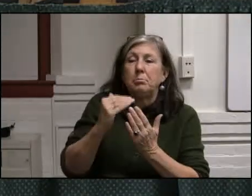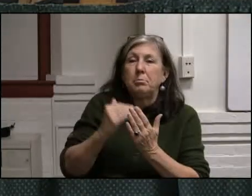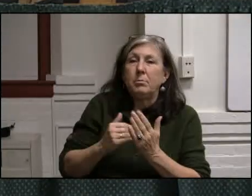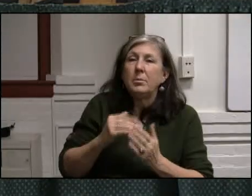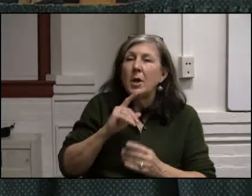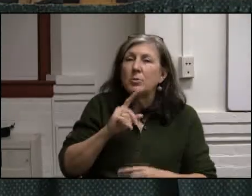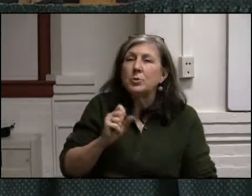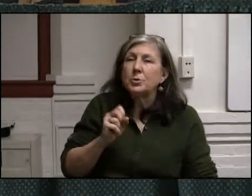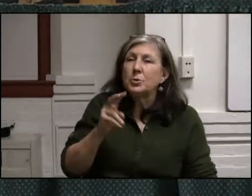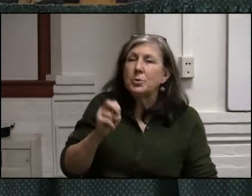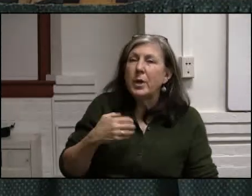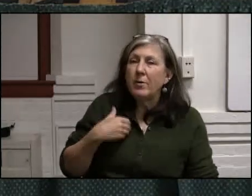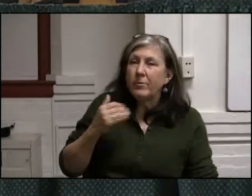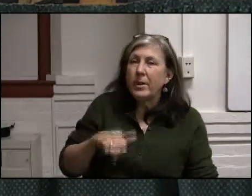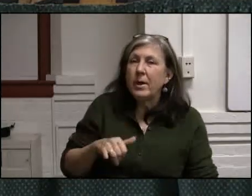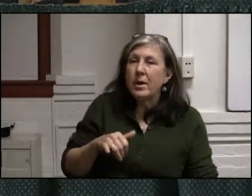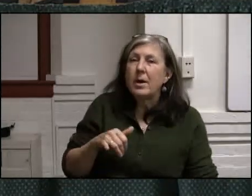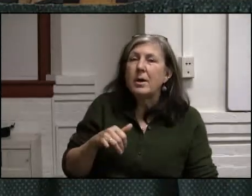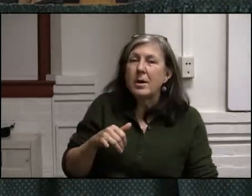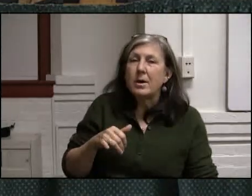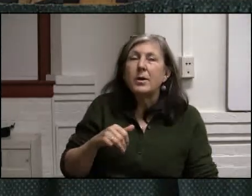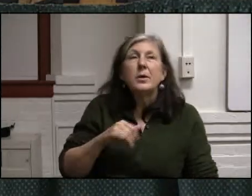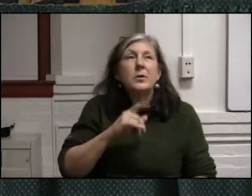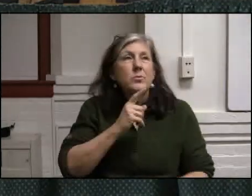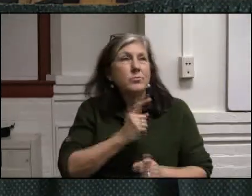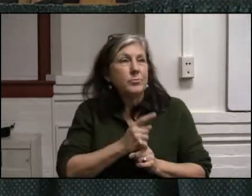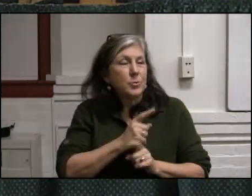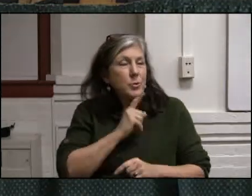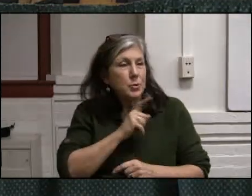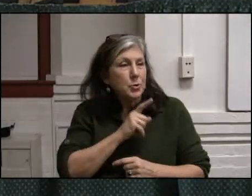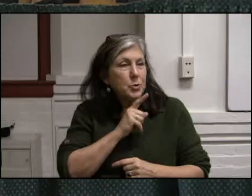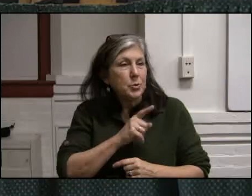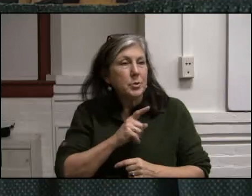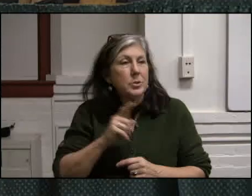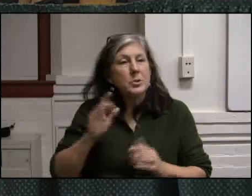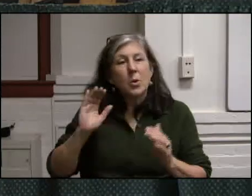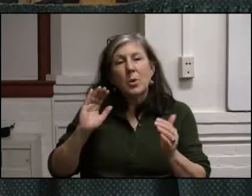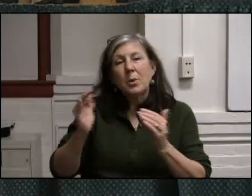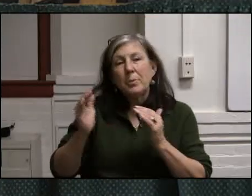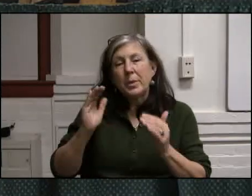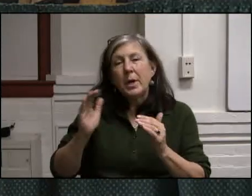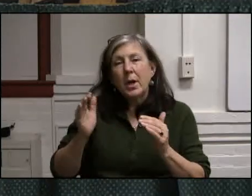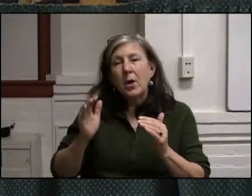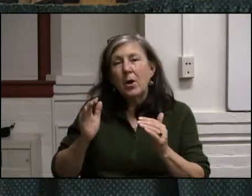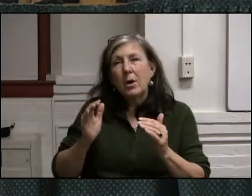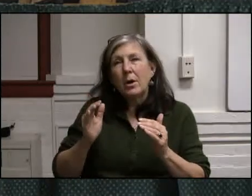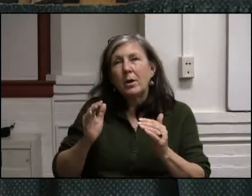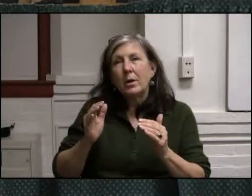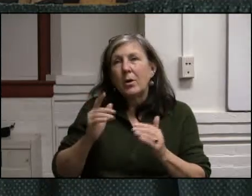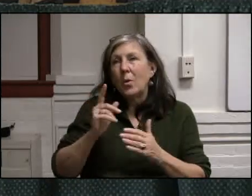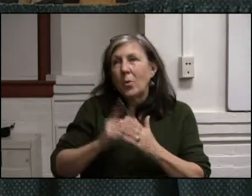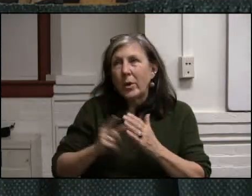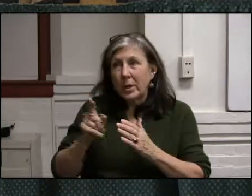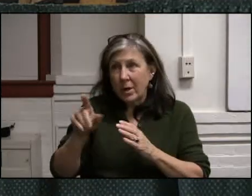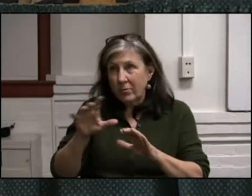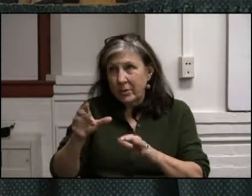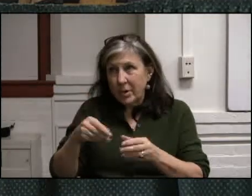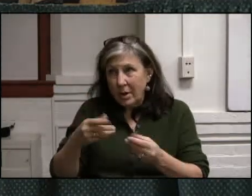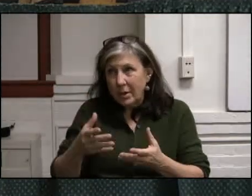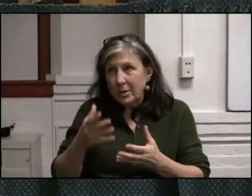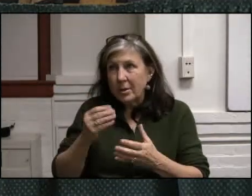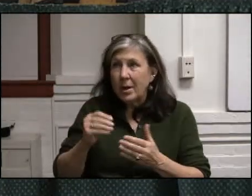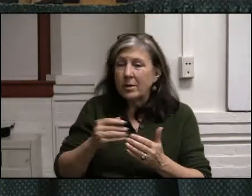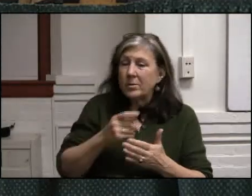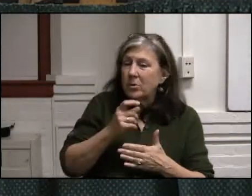that. report, there's usually. Yes, that's Yeah. true. So comparing those things together, I think would be handy for us to do on the